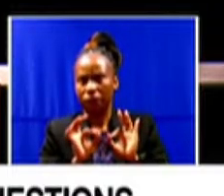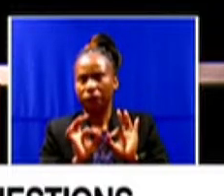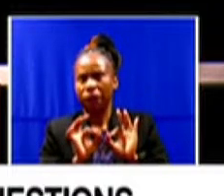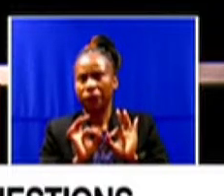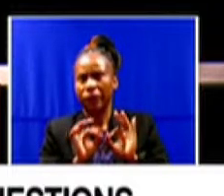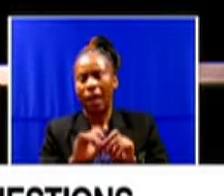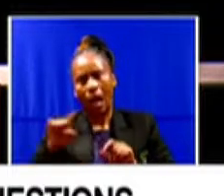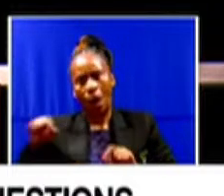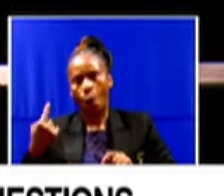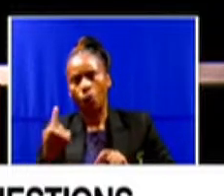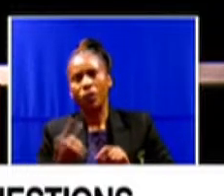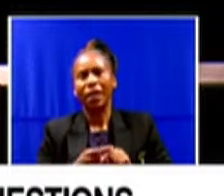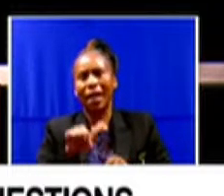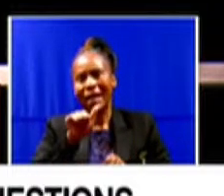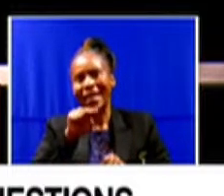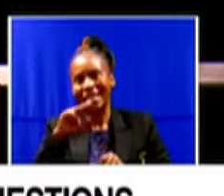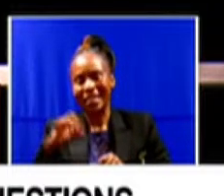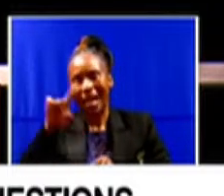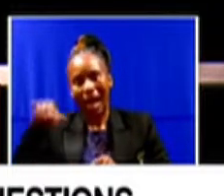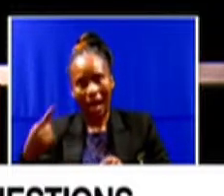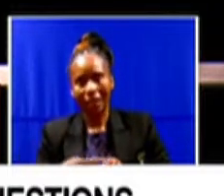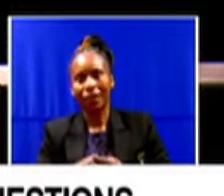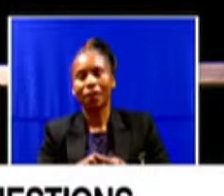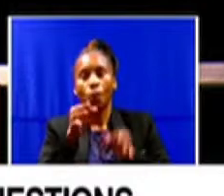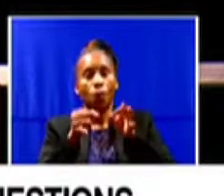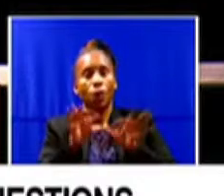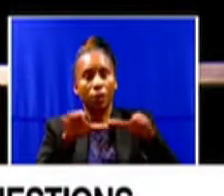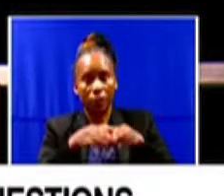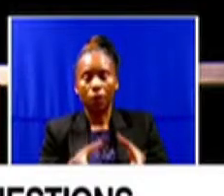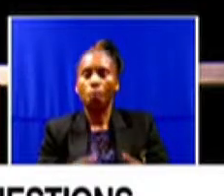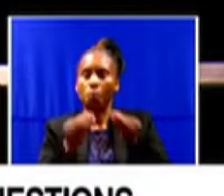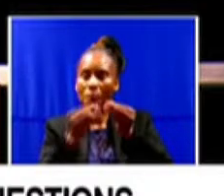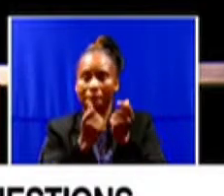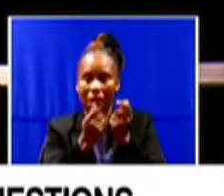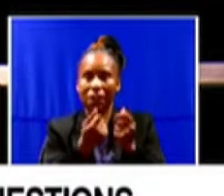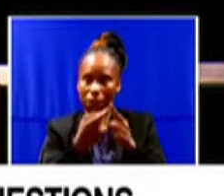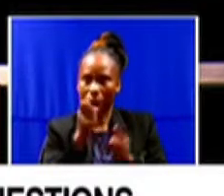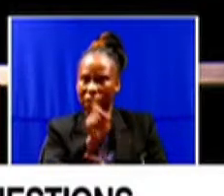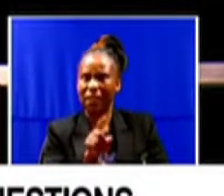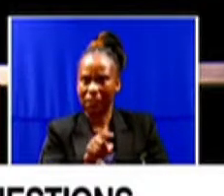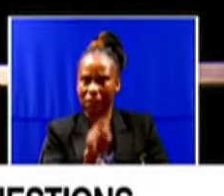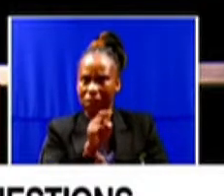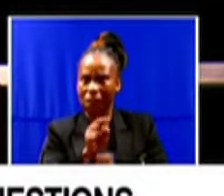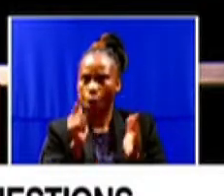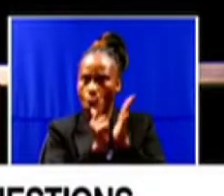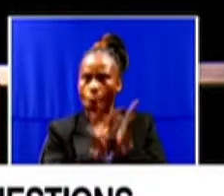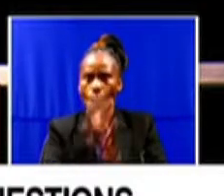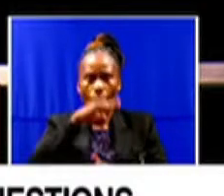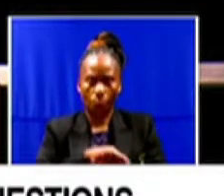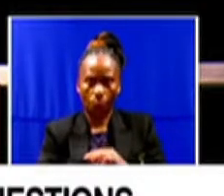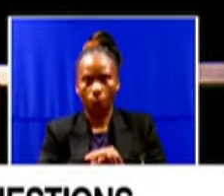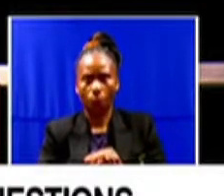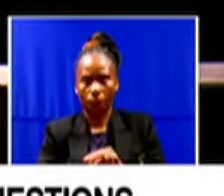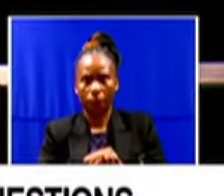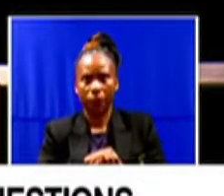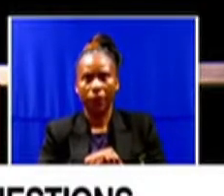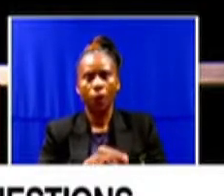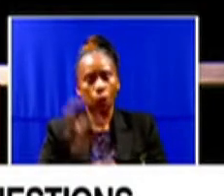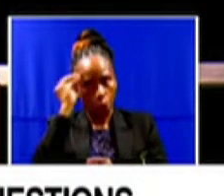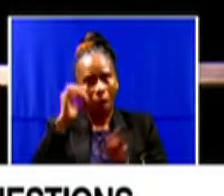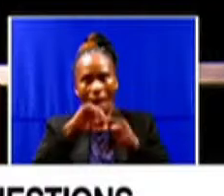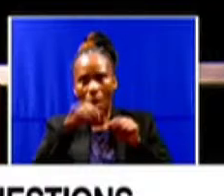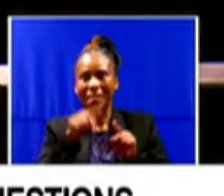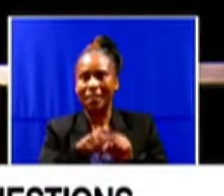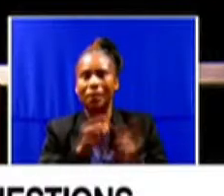but other parties that unduly benefit from these things? Charge criminally those that have received and those that knew about it and did very little